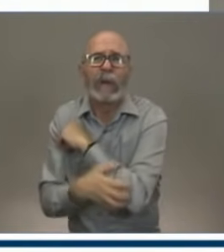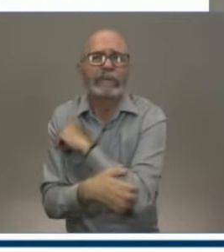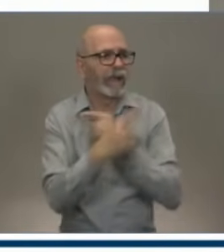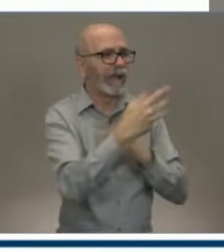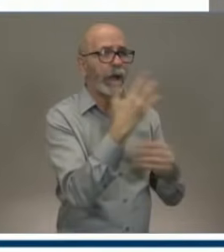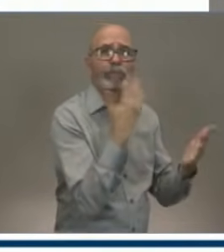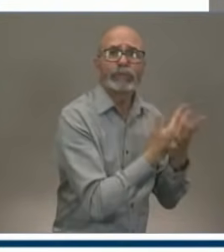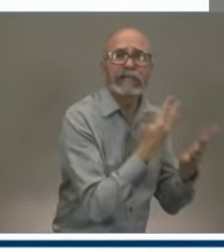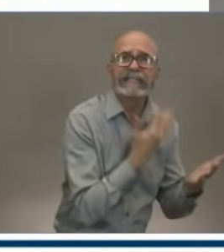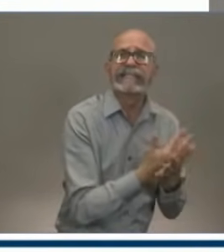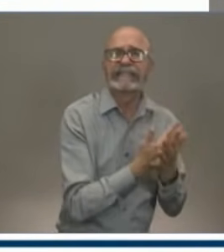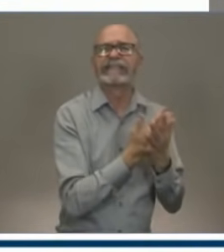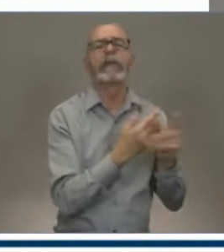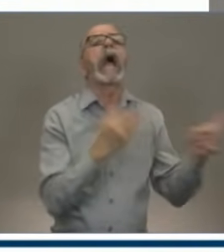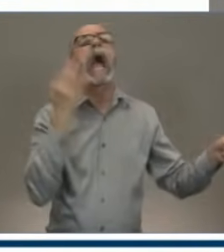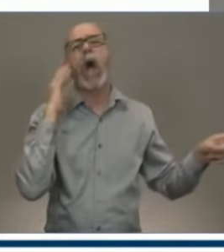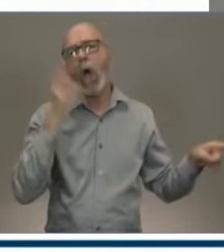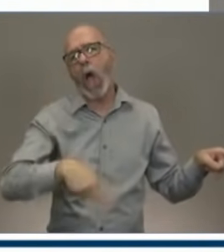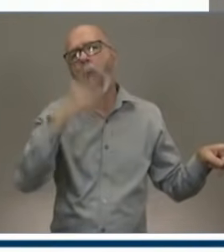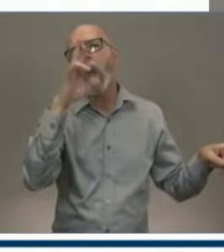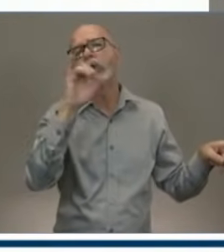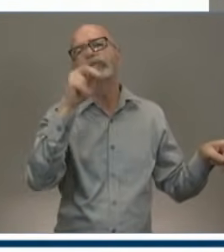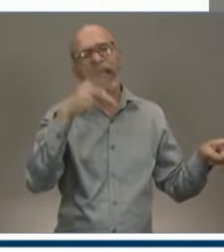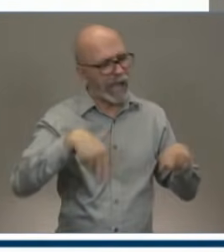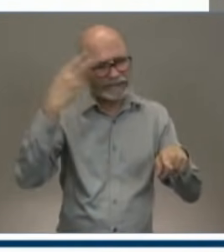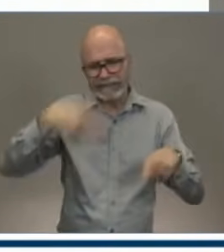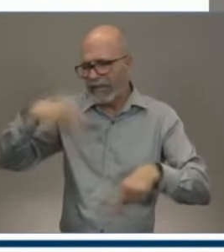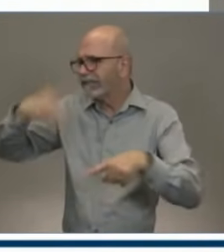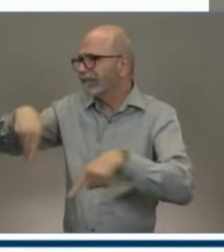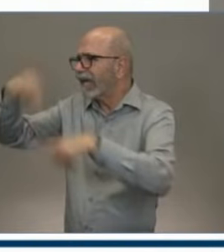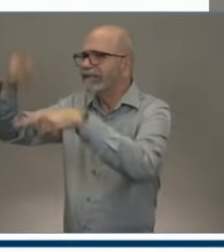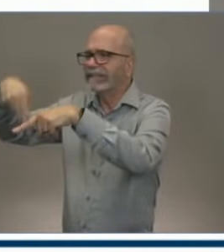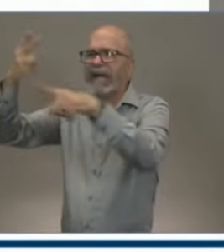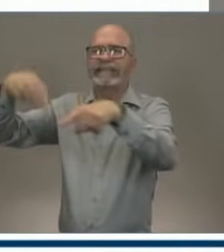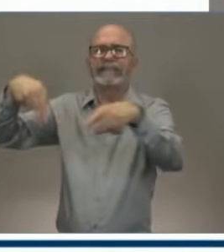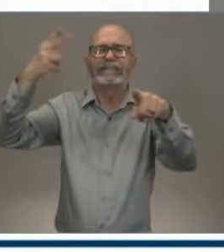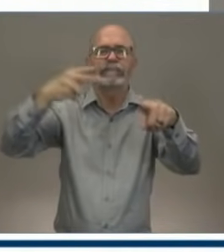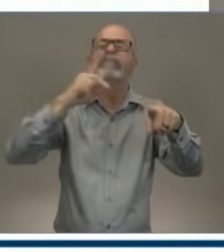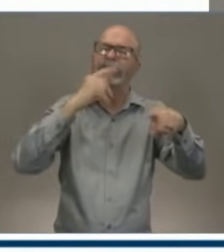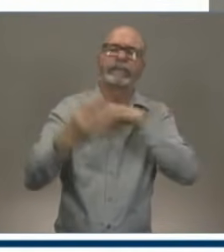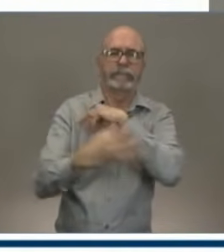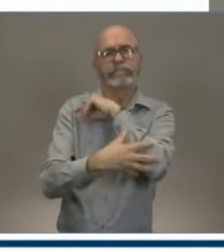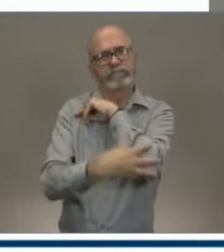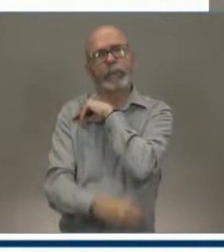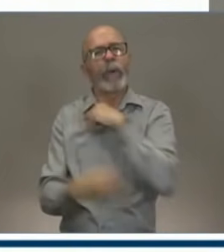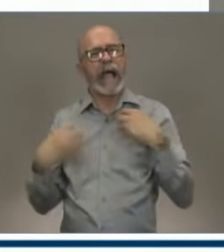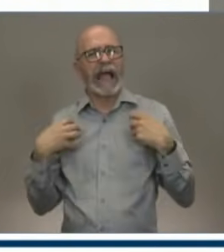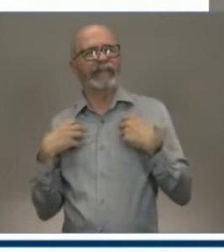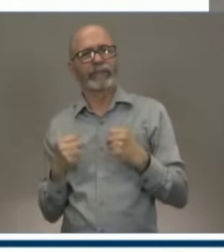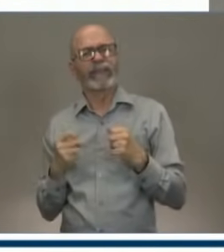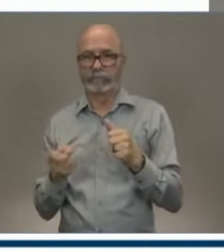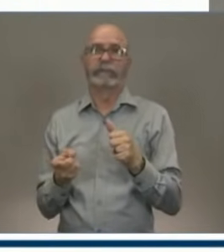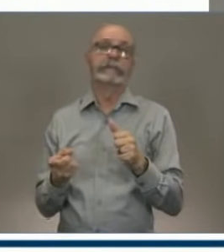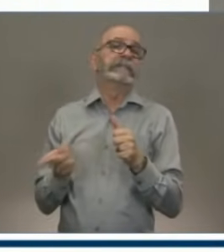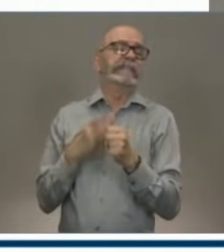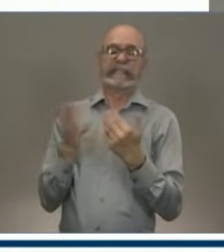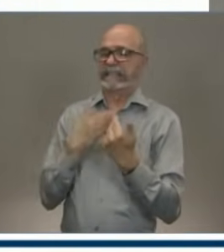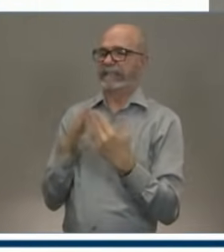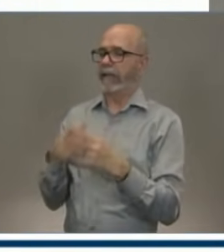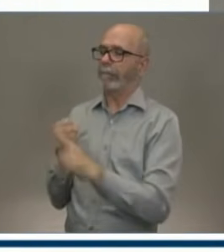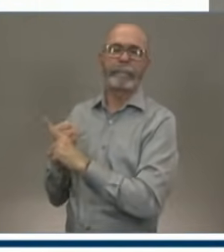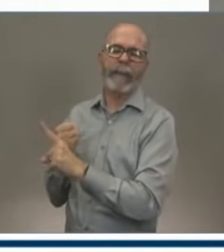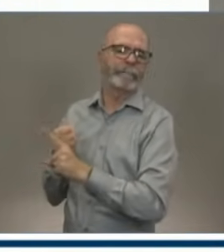risk in higher rates of poor health, but also higher risk of an outbreak if COVID gets introduced.